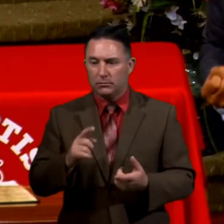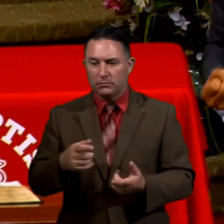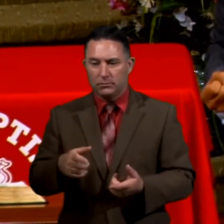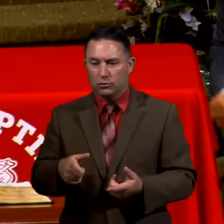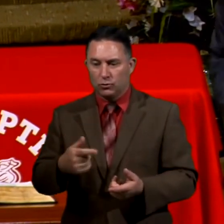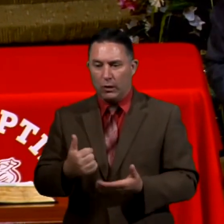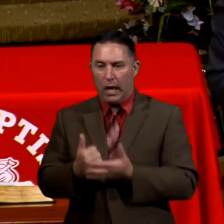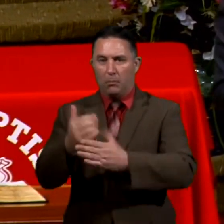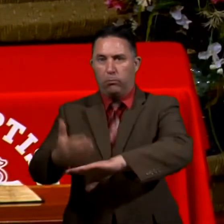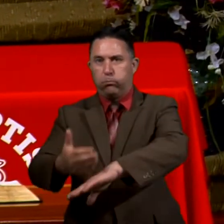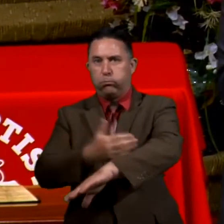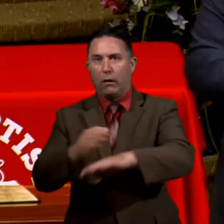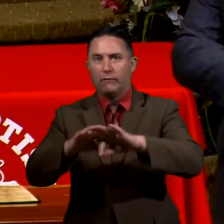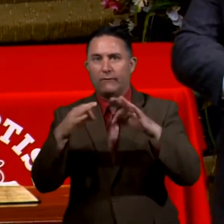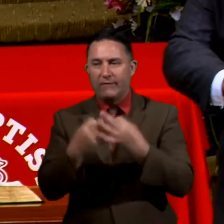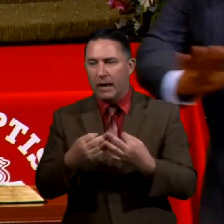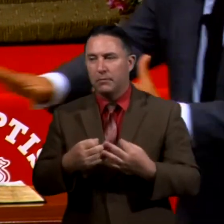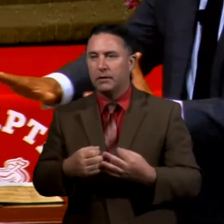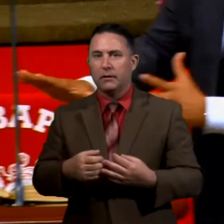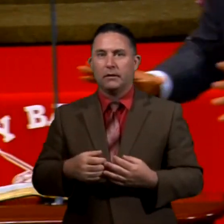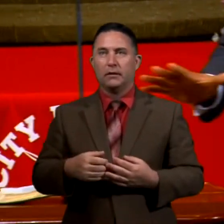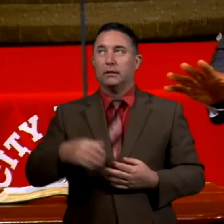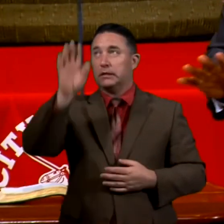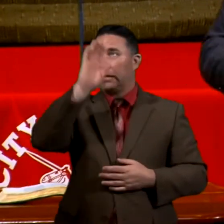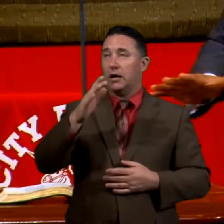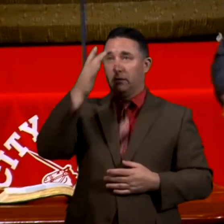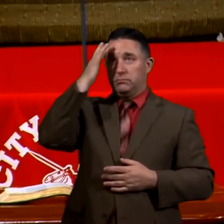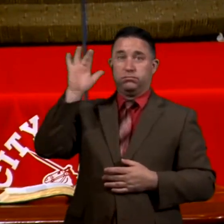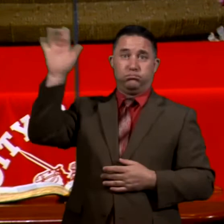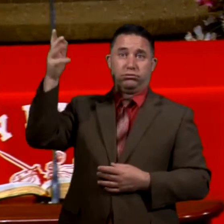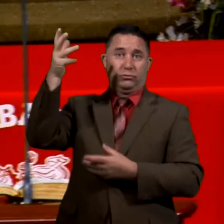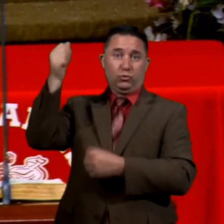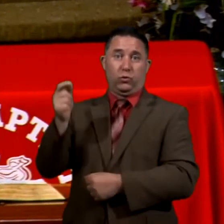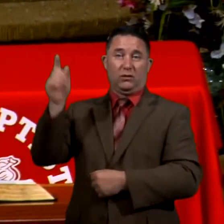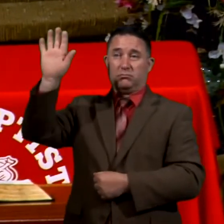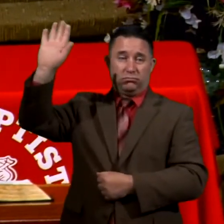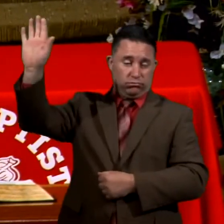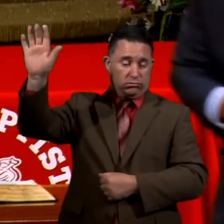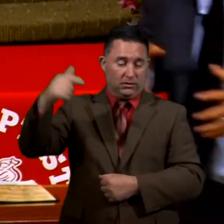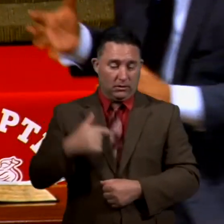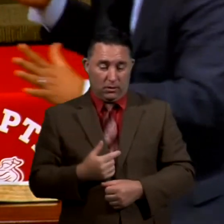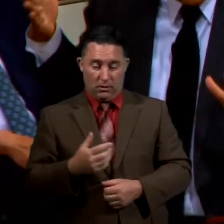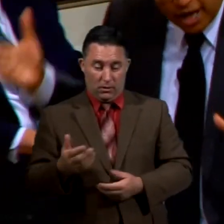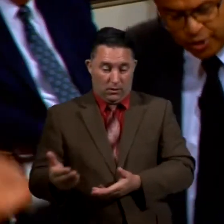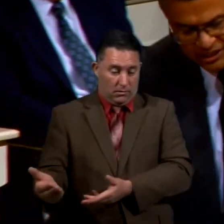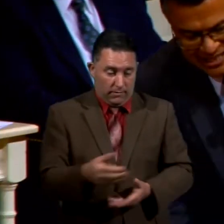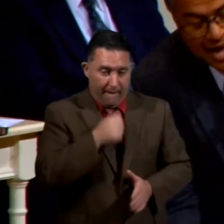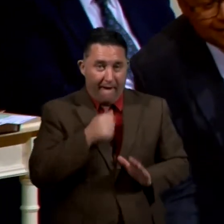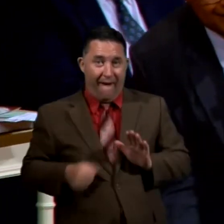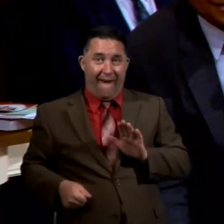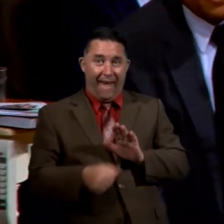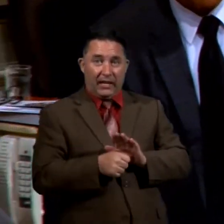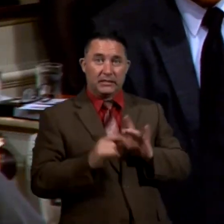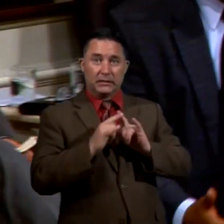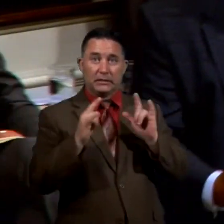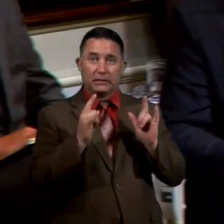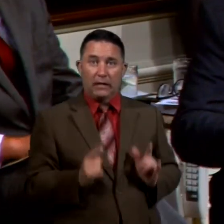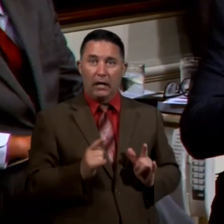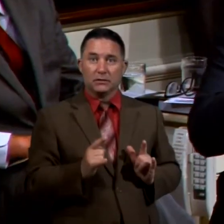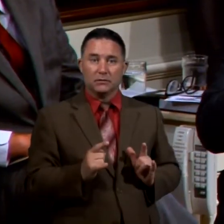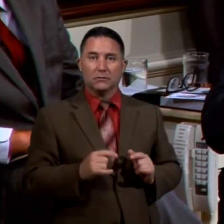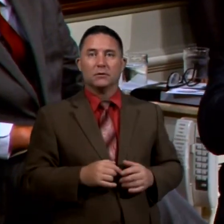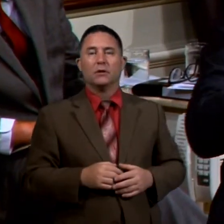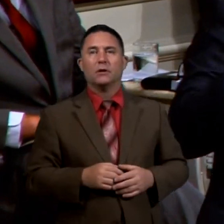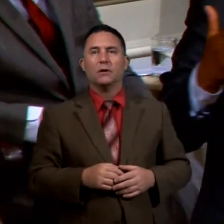to better my family. And he let God out of his trust, and he trusted in these things, and he brought it and hid it under his tent. And